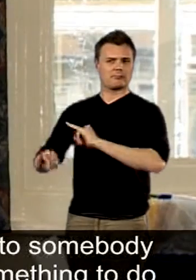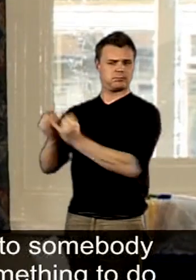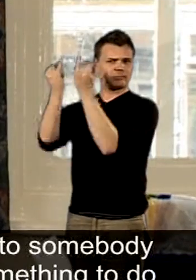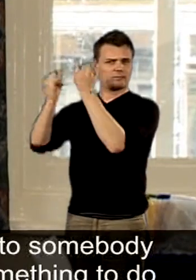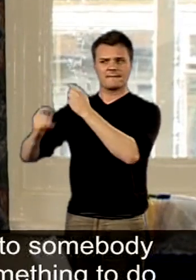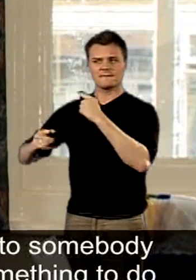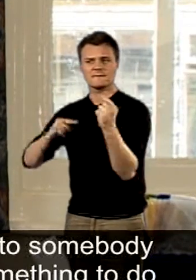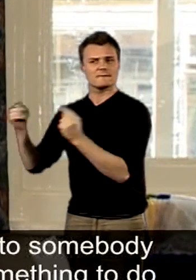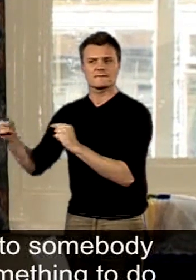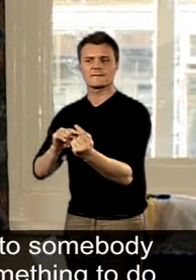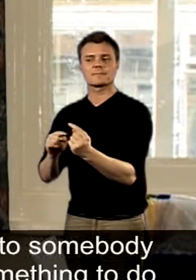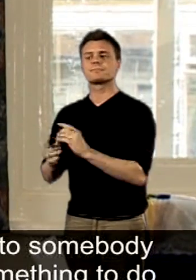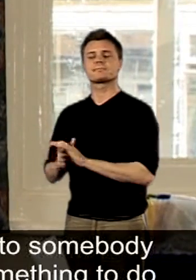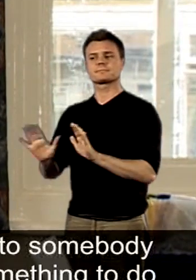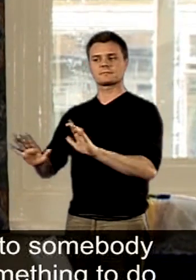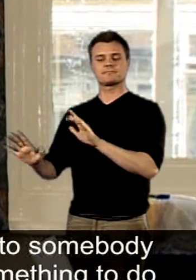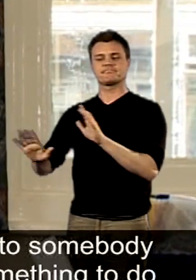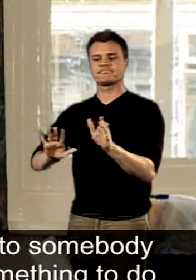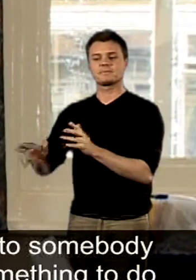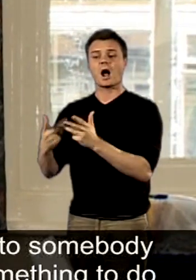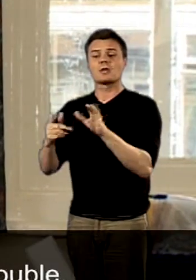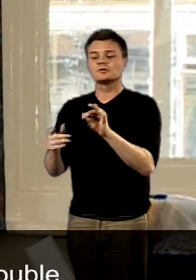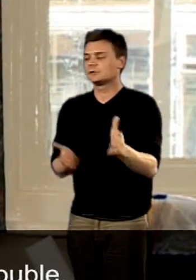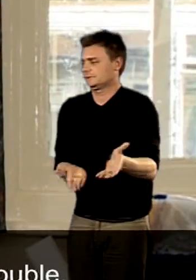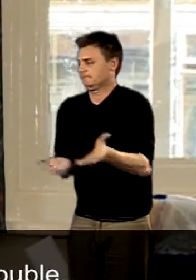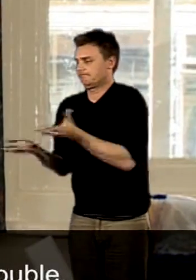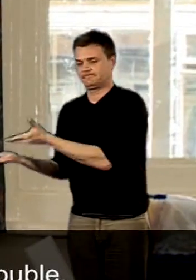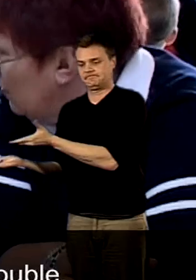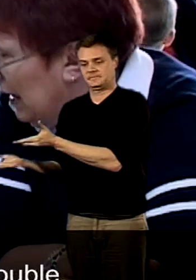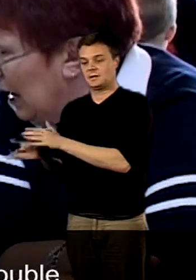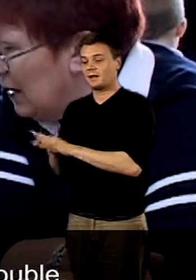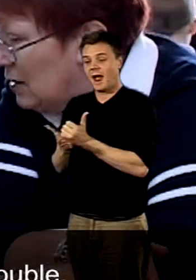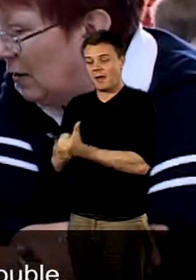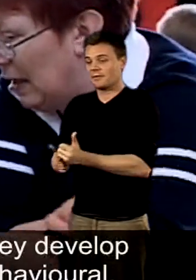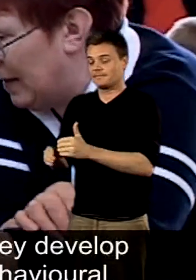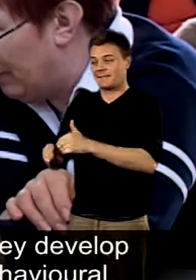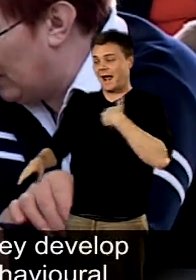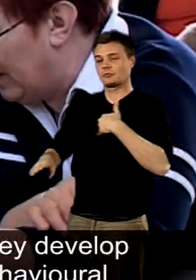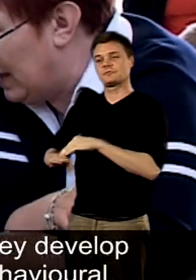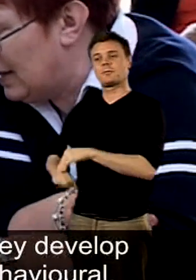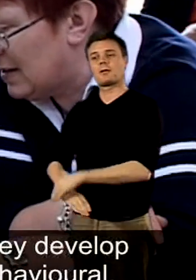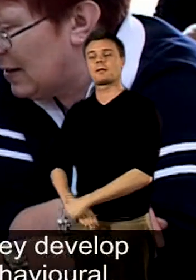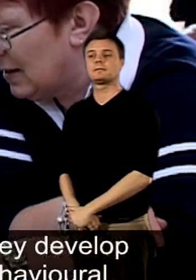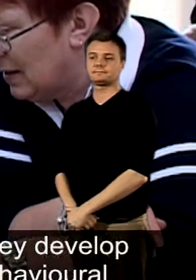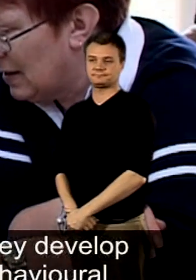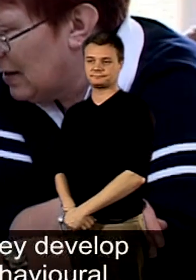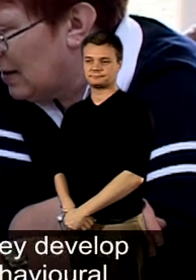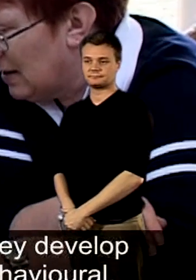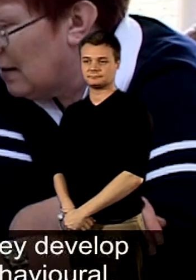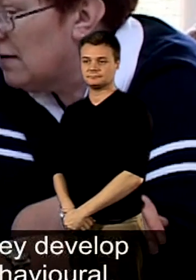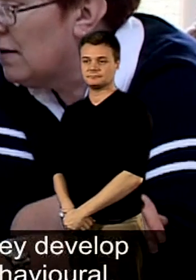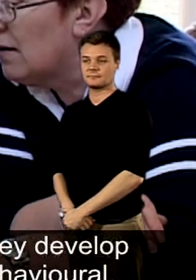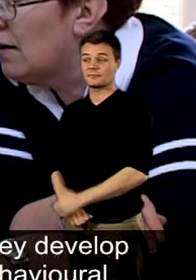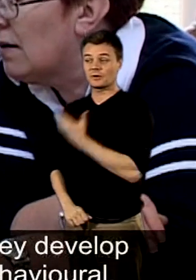cause violence to somebody else. We're actually giving them something to do that will help them to keep out of trouble. Hartleybrook are finding that as they develop strategies